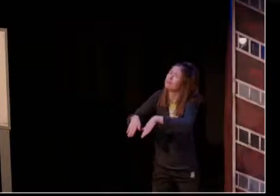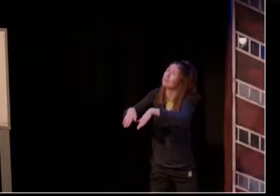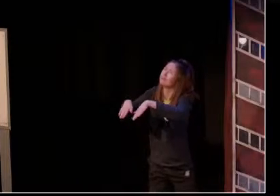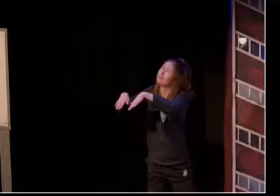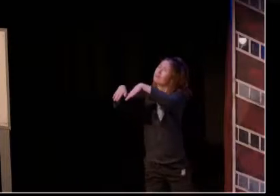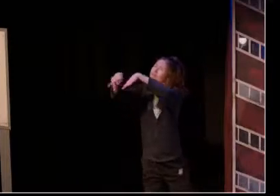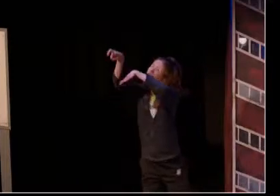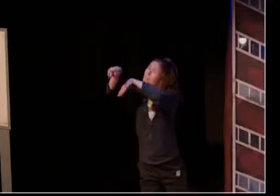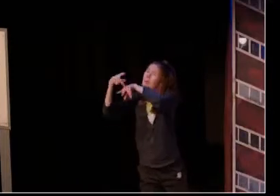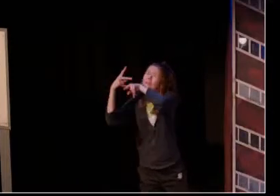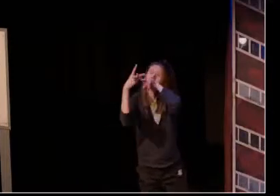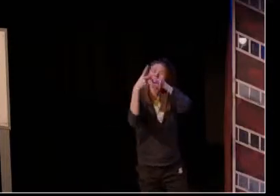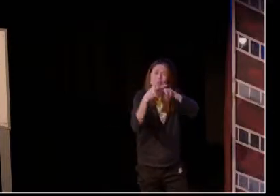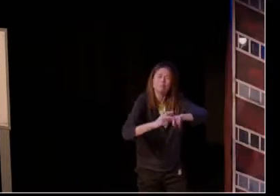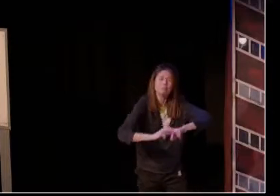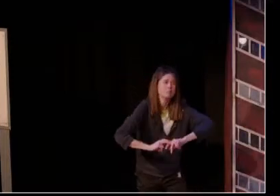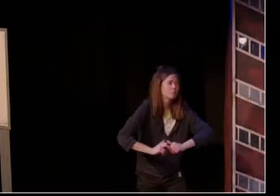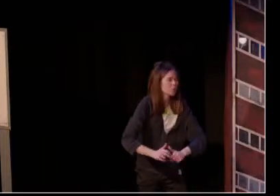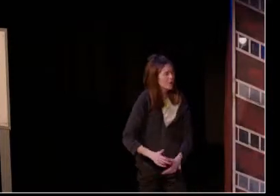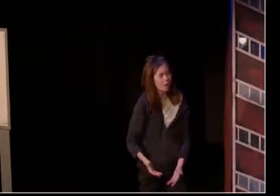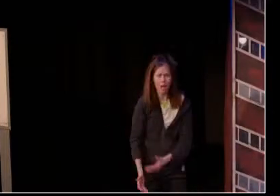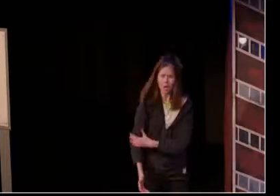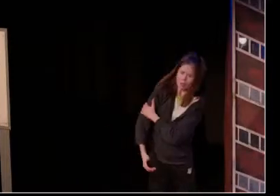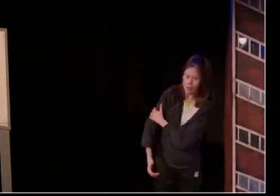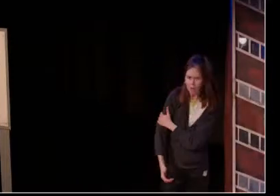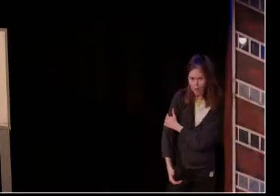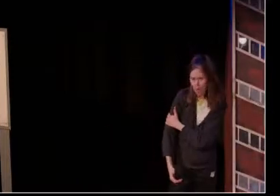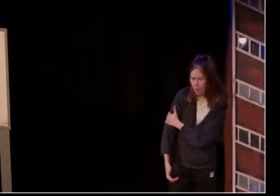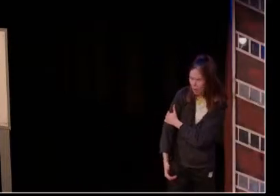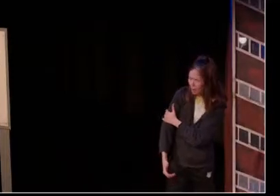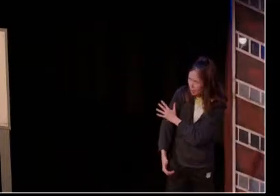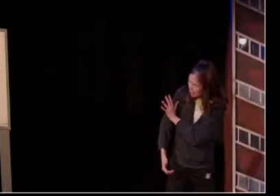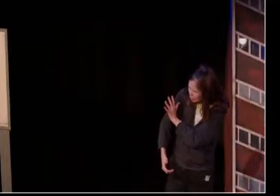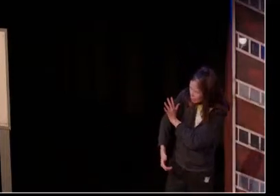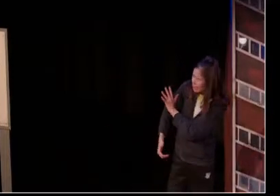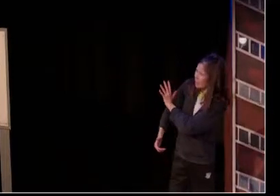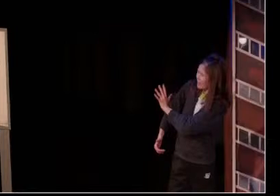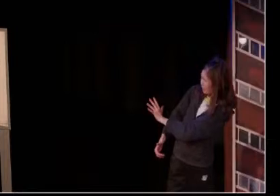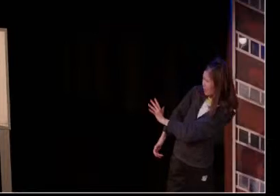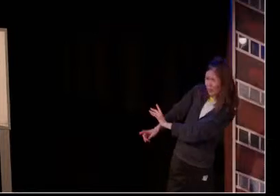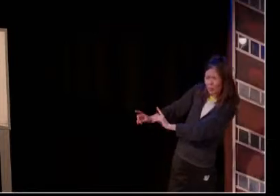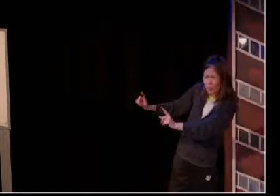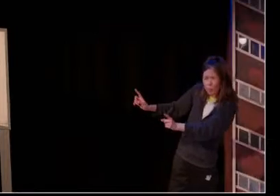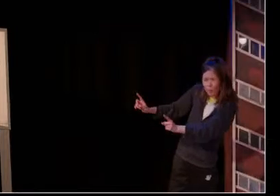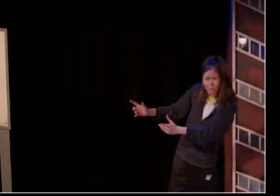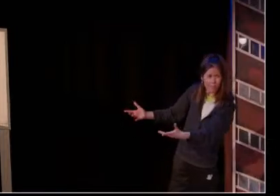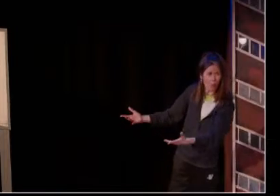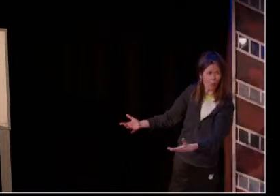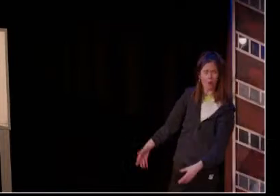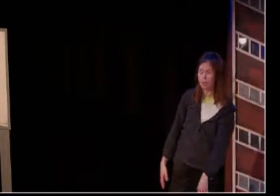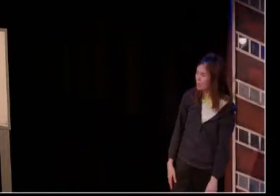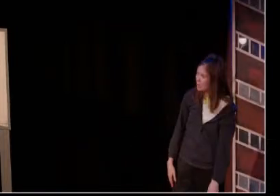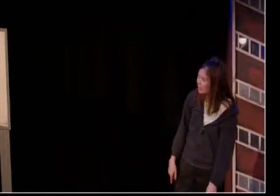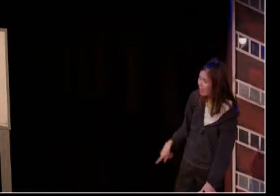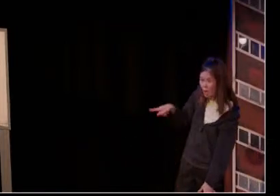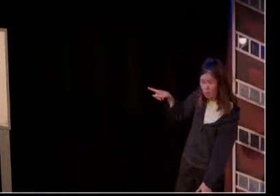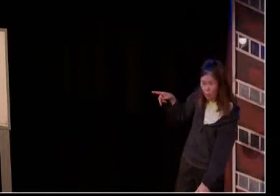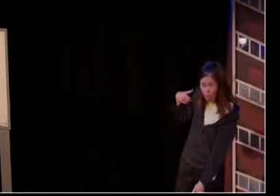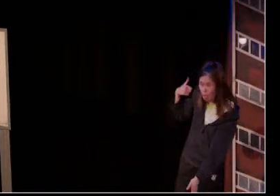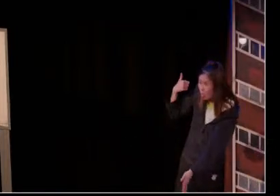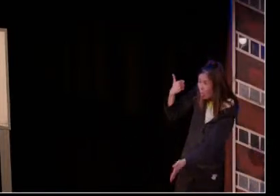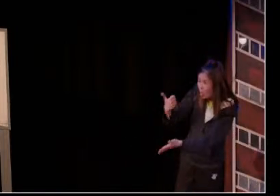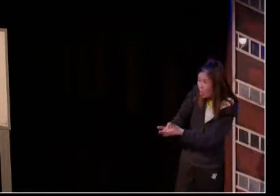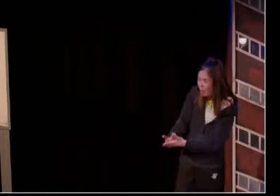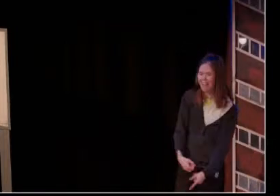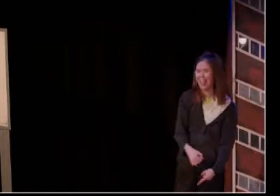Oh, why? Why force me out? You, sir, that plays the nanny to his follies,